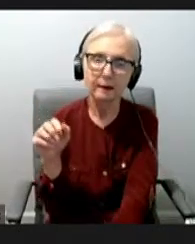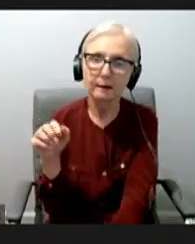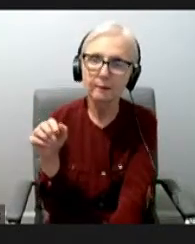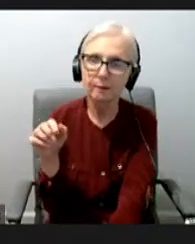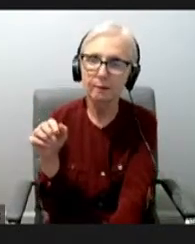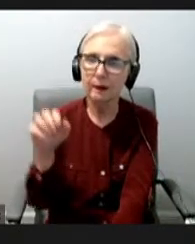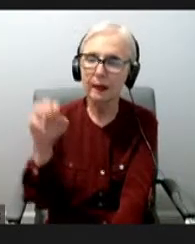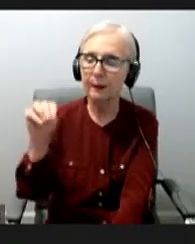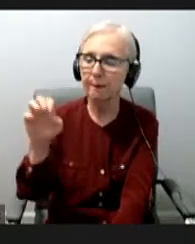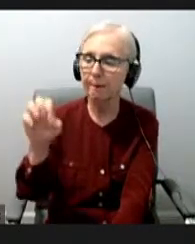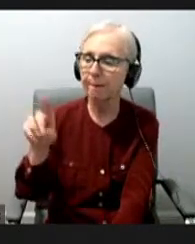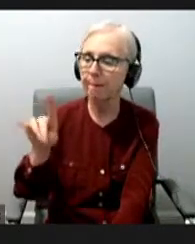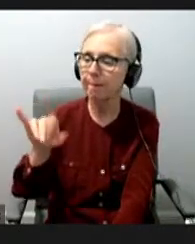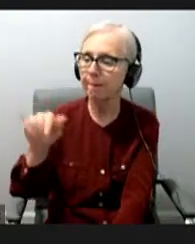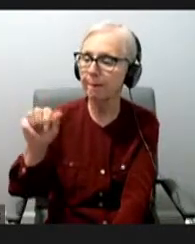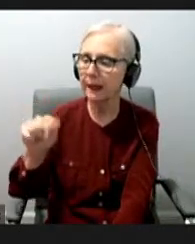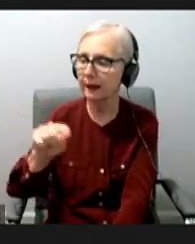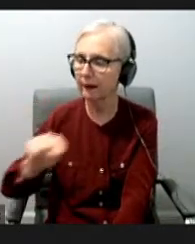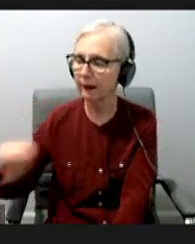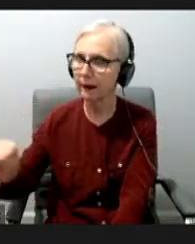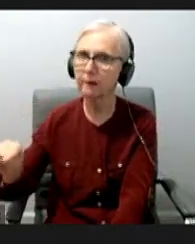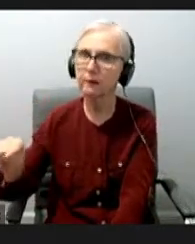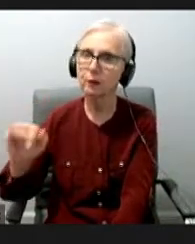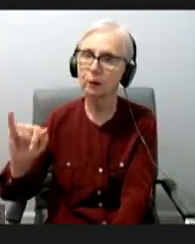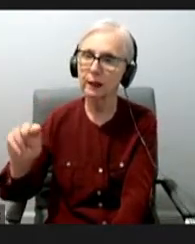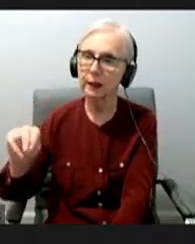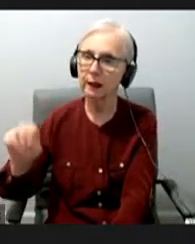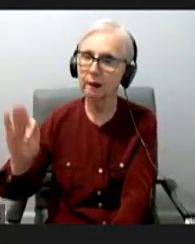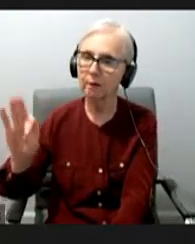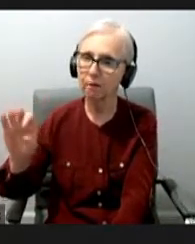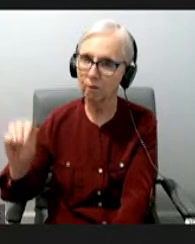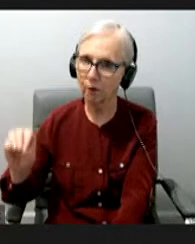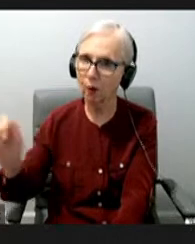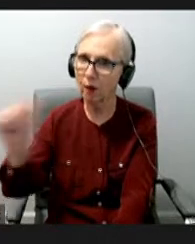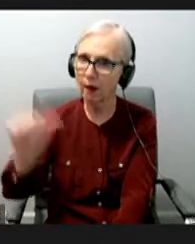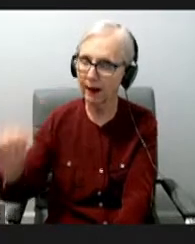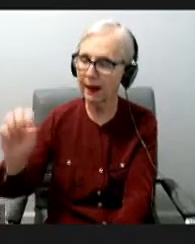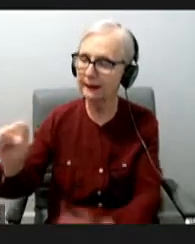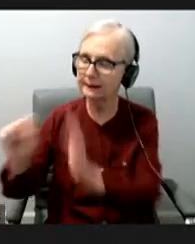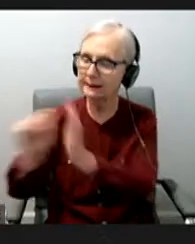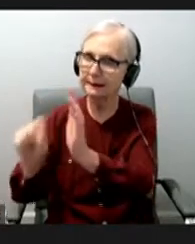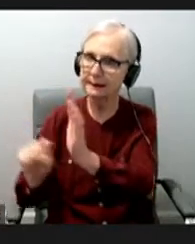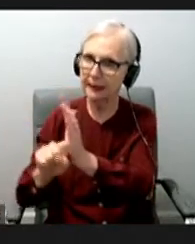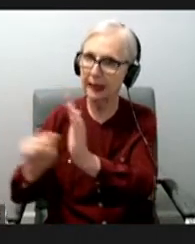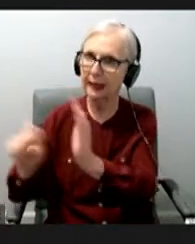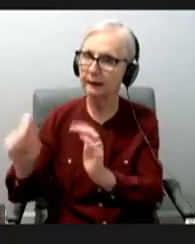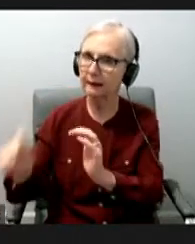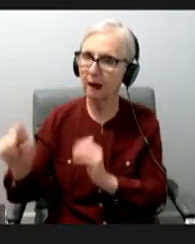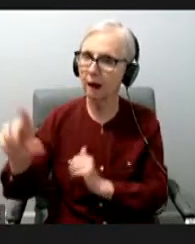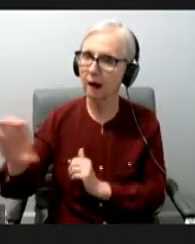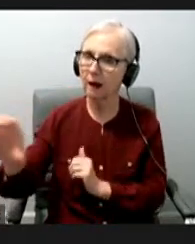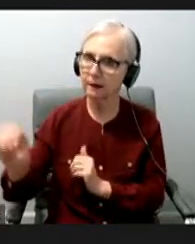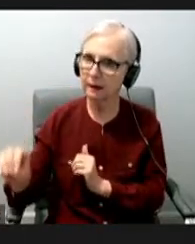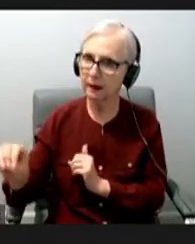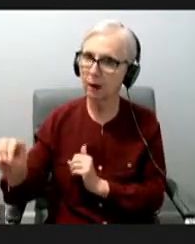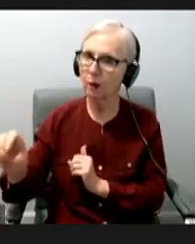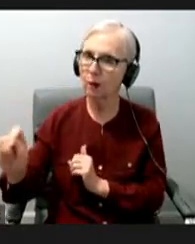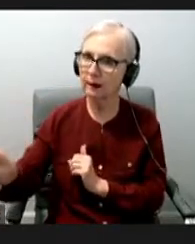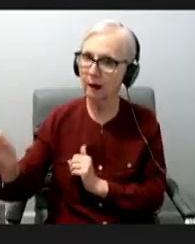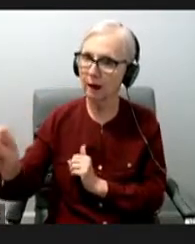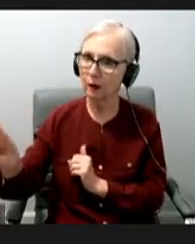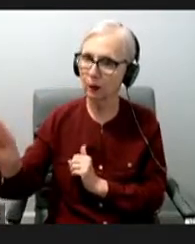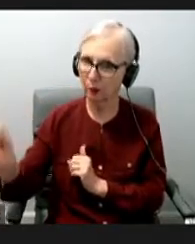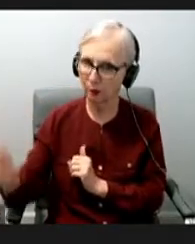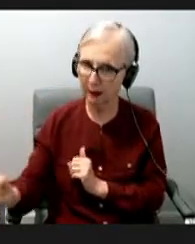media_info@state.co.us. So for today's presentation, we have Dr. Rachel Herlihy, our state epidemiologist, and Director Scott Bookman, COVID-19